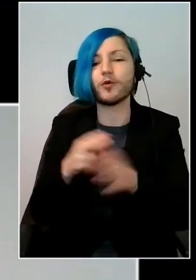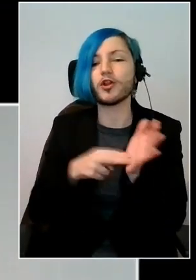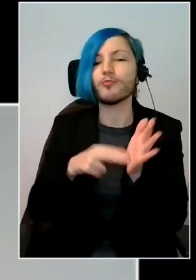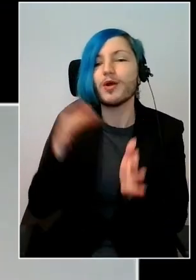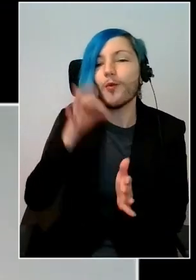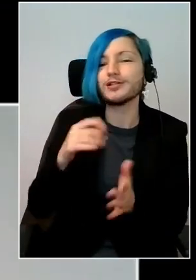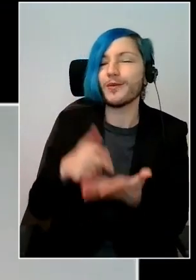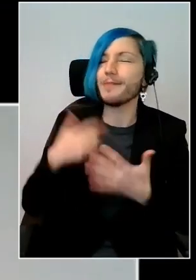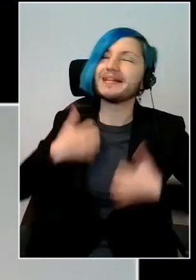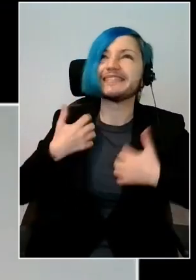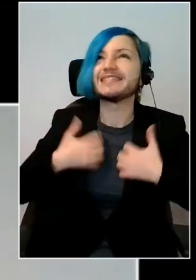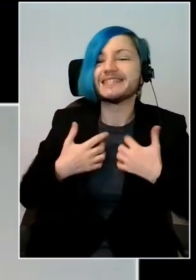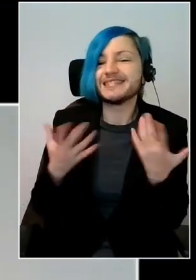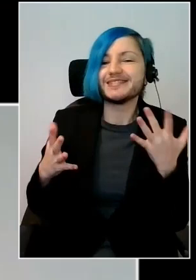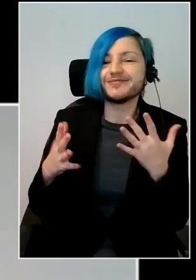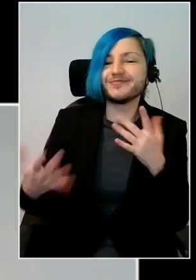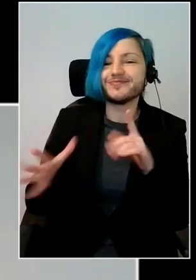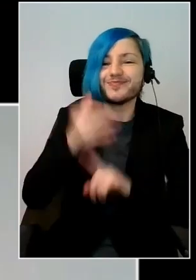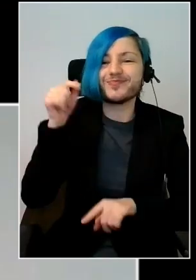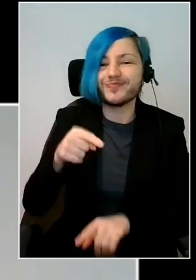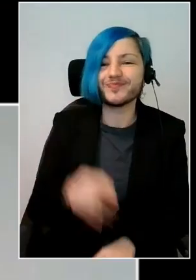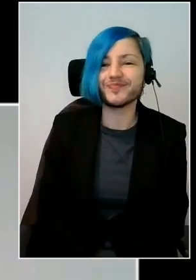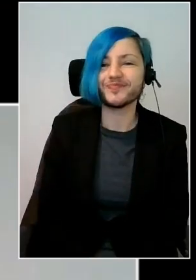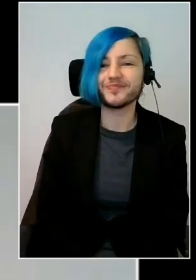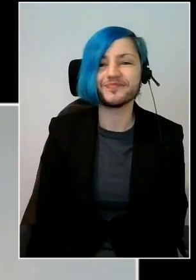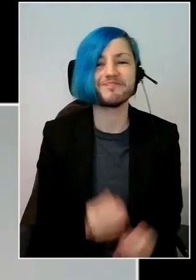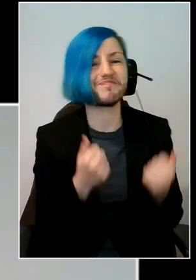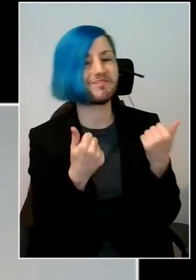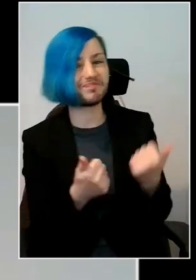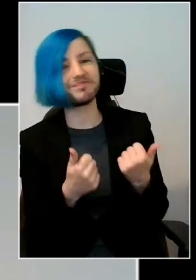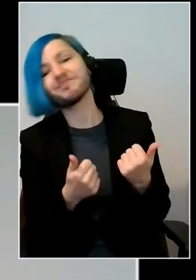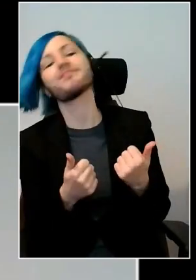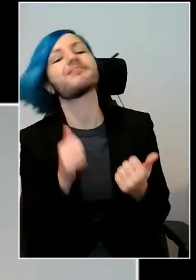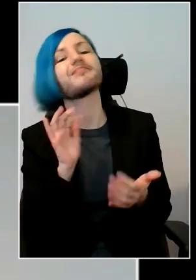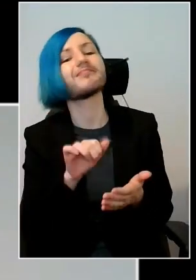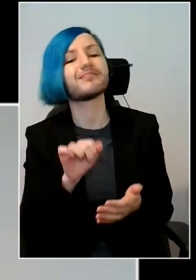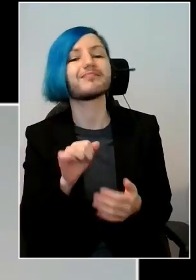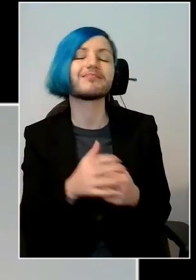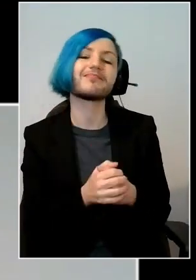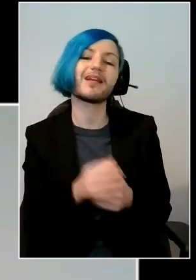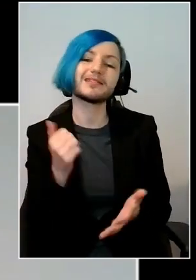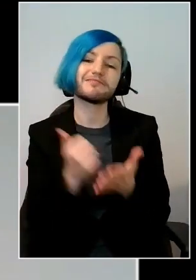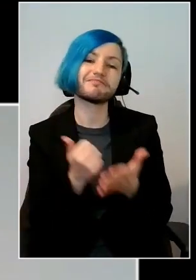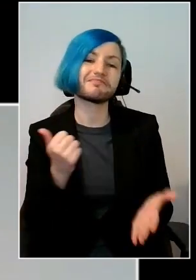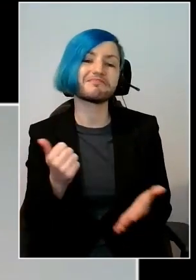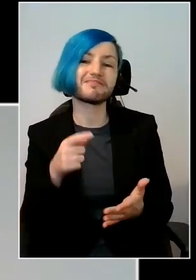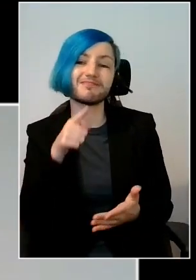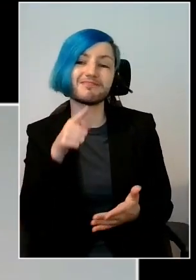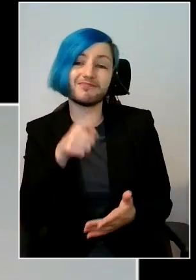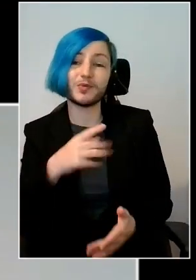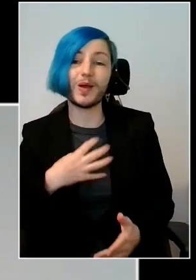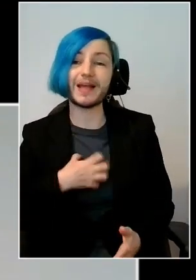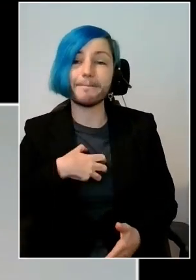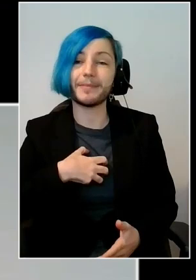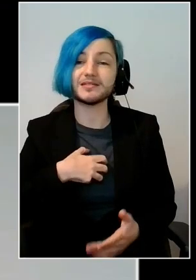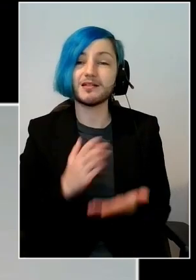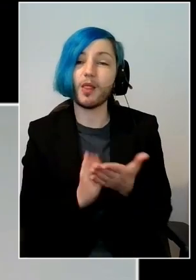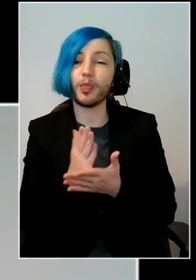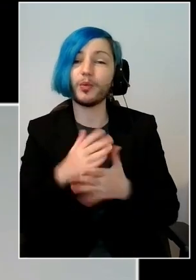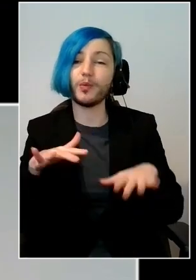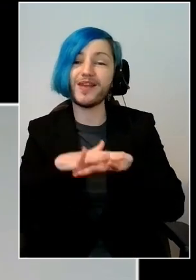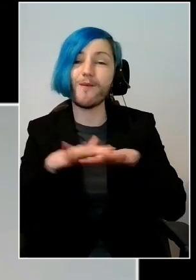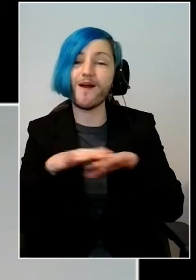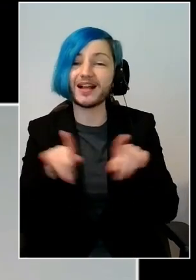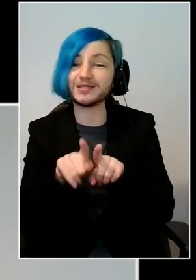overjoyed. Thank you. I know. Well, it's good, and it's great having you as an ambassador on the network as well.